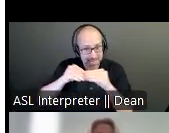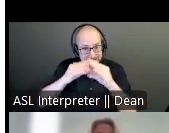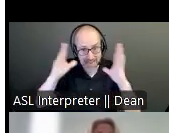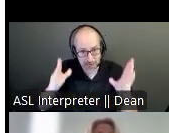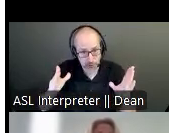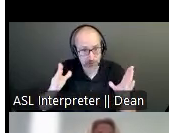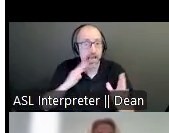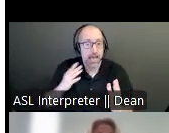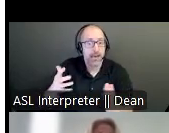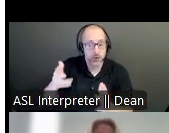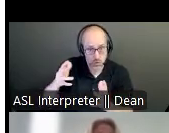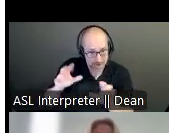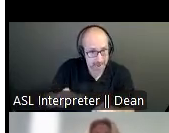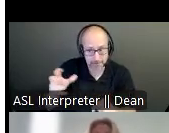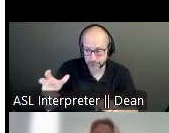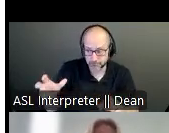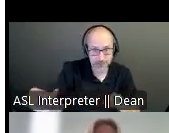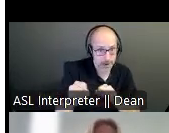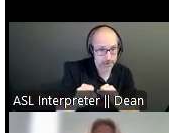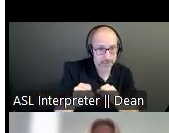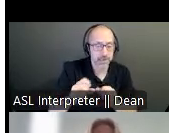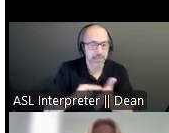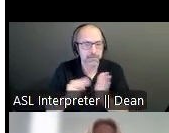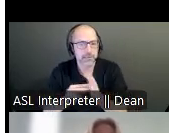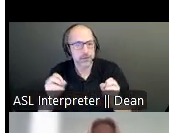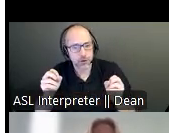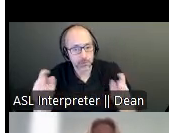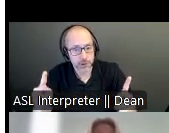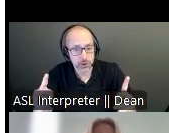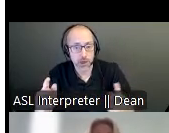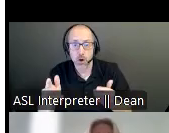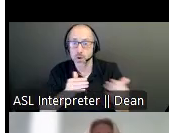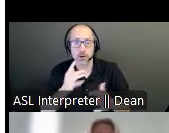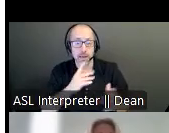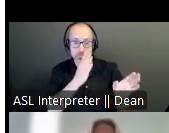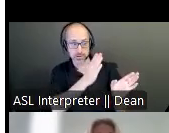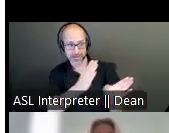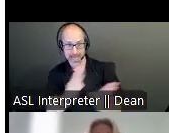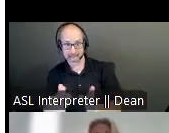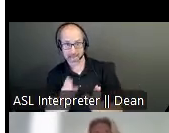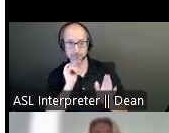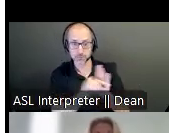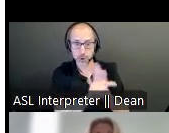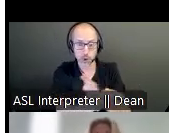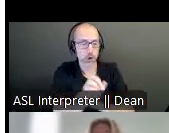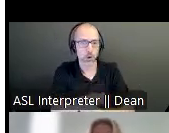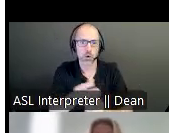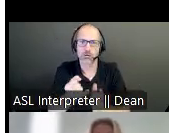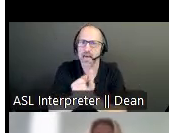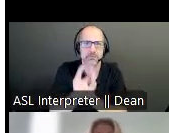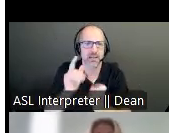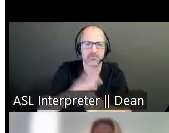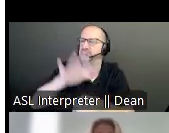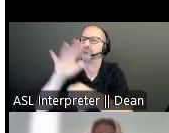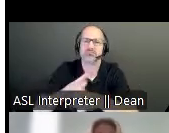it. It's a weapon of opportunity. So whether the homicide was premeditated or whether it was an active fit of rage, a lot of these